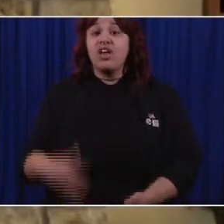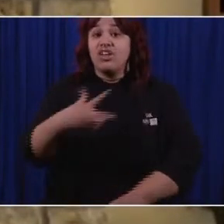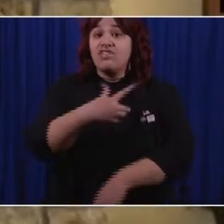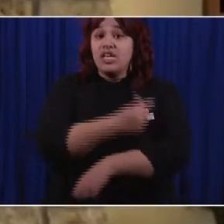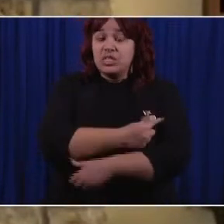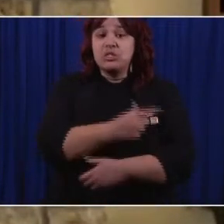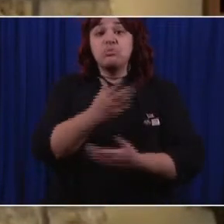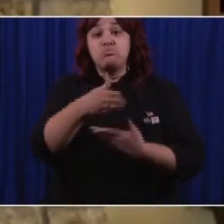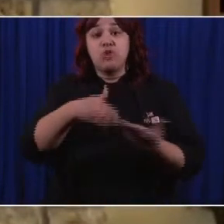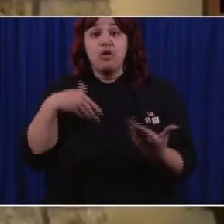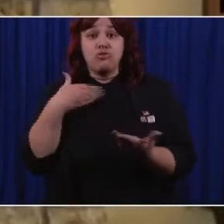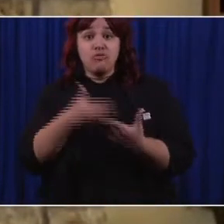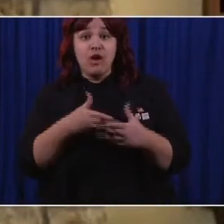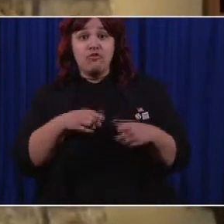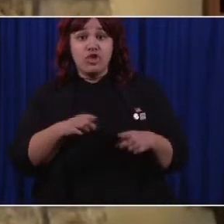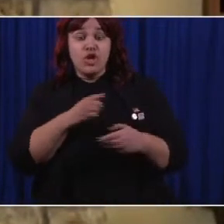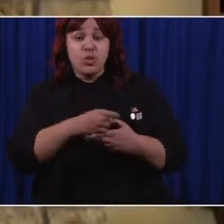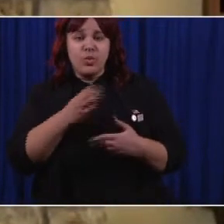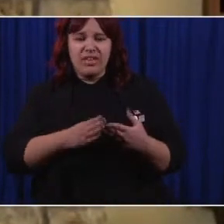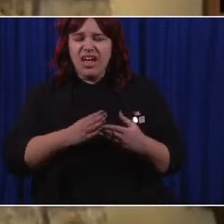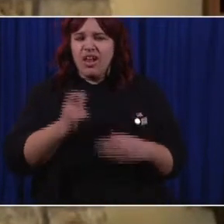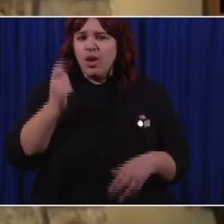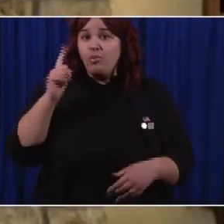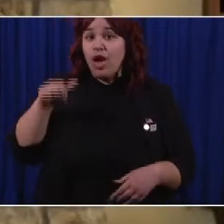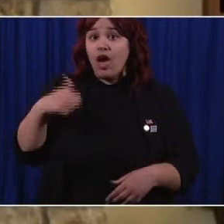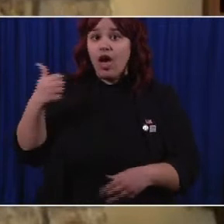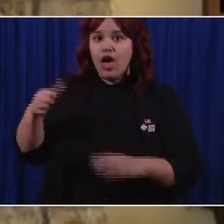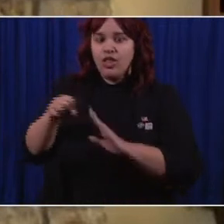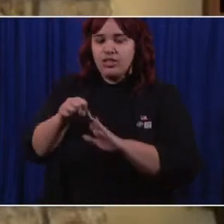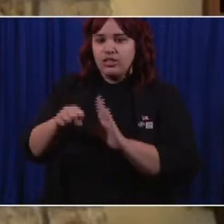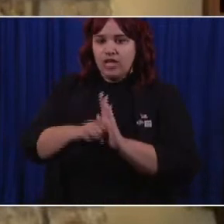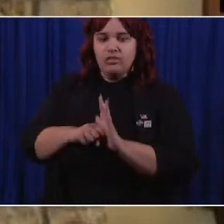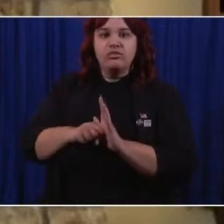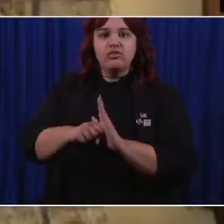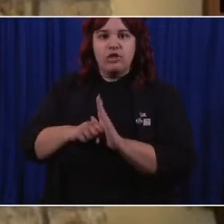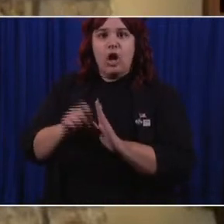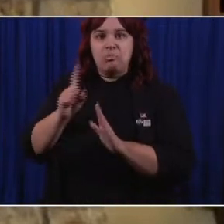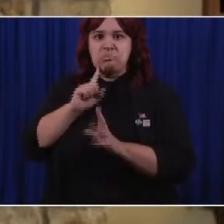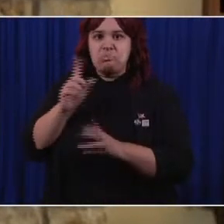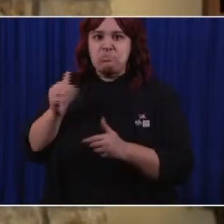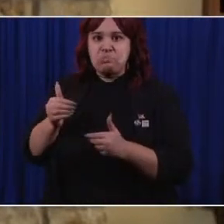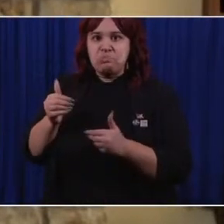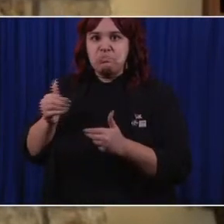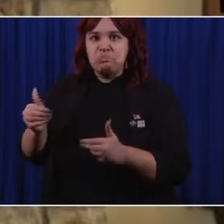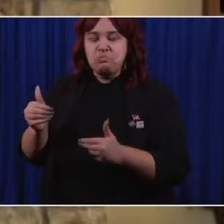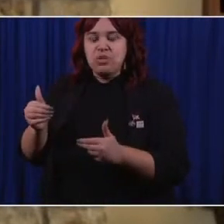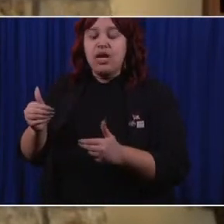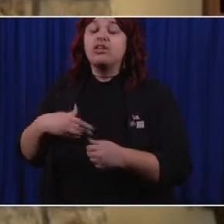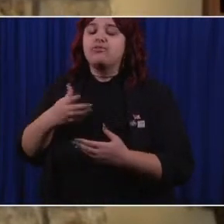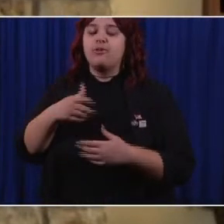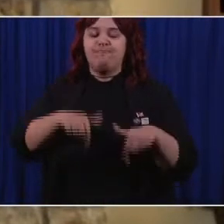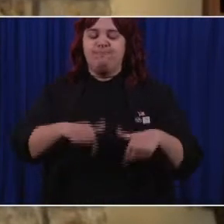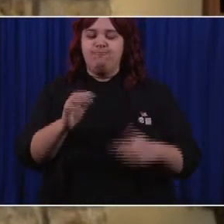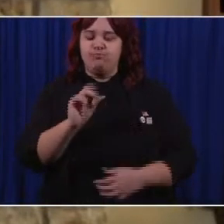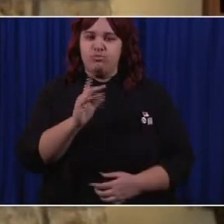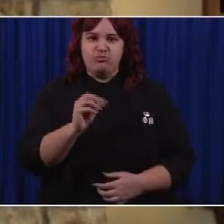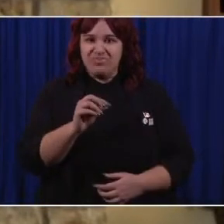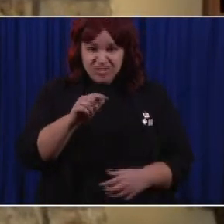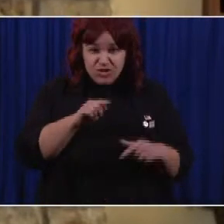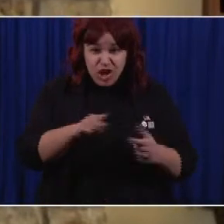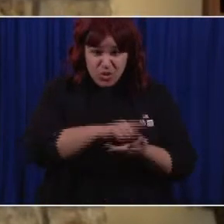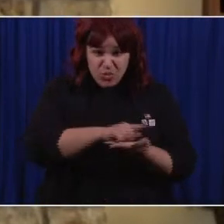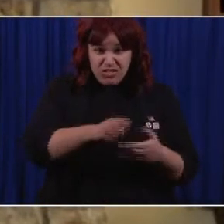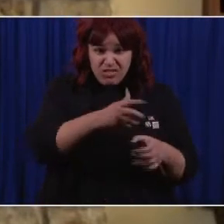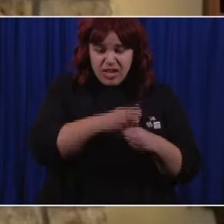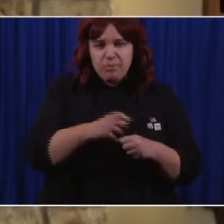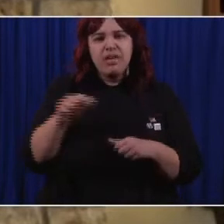Other states have been getting that work done on the weekends. Are there any plans to maybe expand clinical scheduling? And also, do you